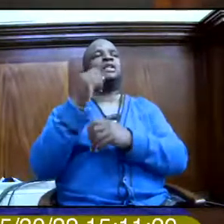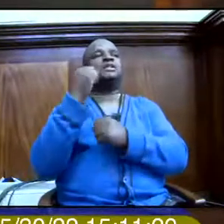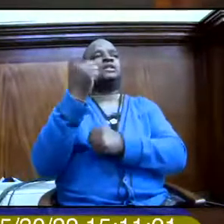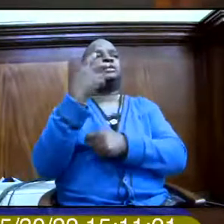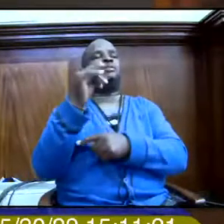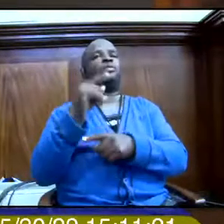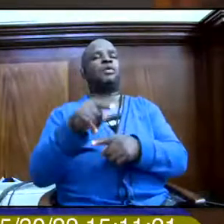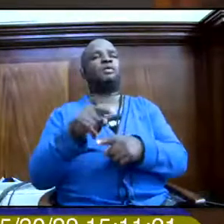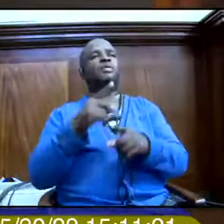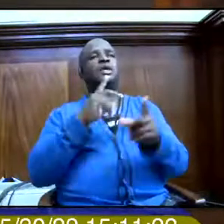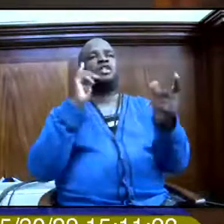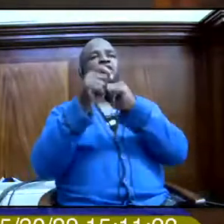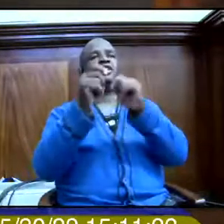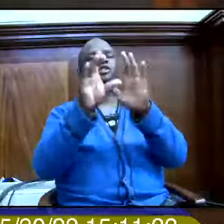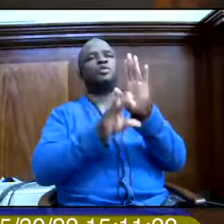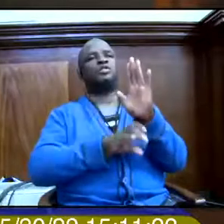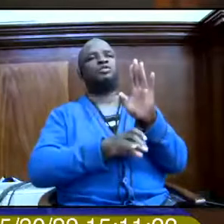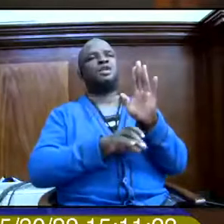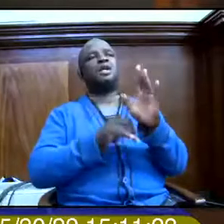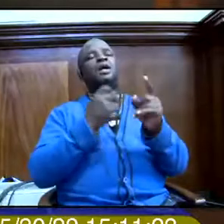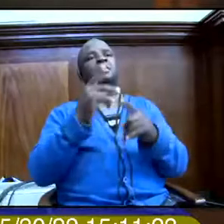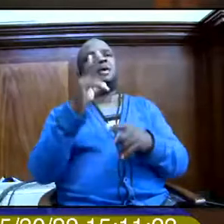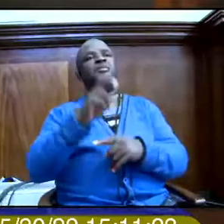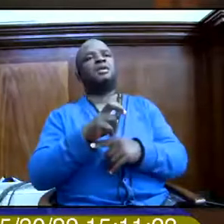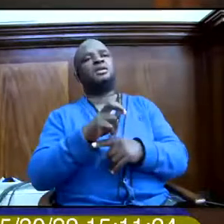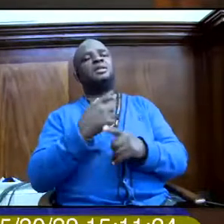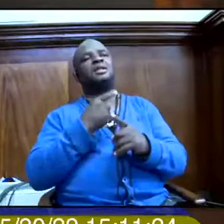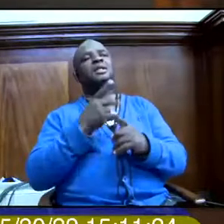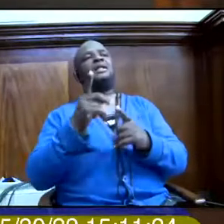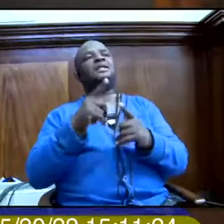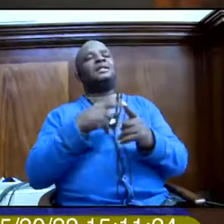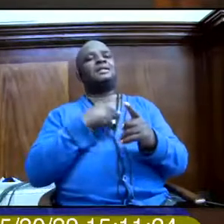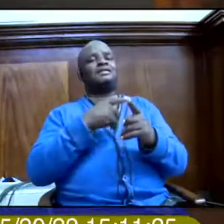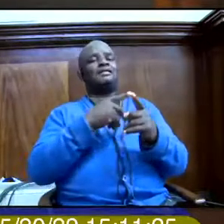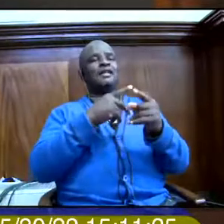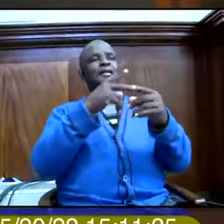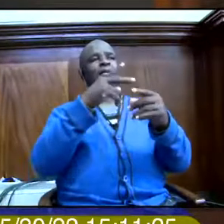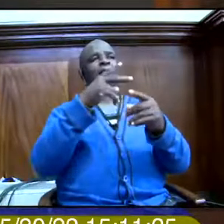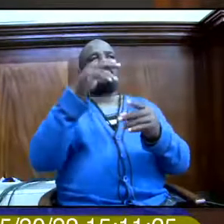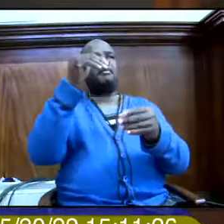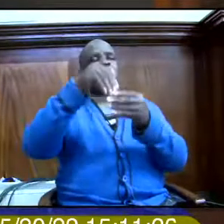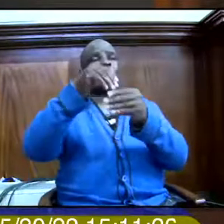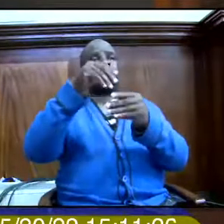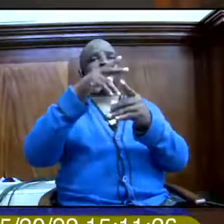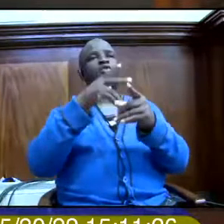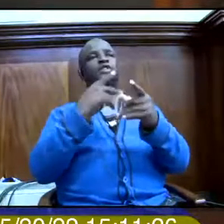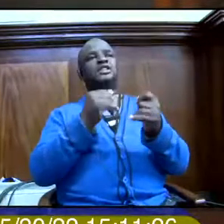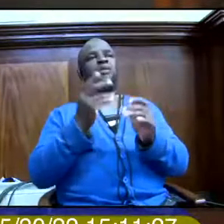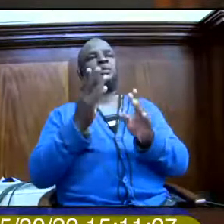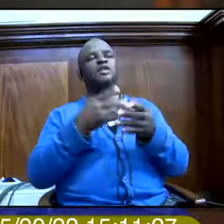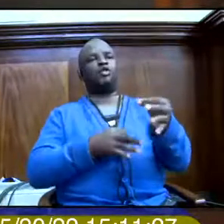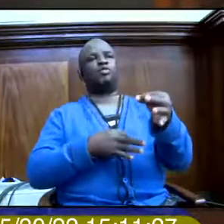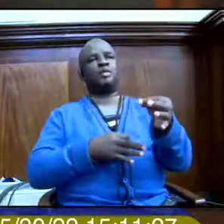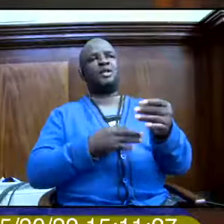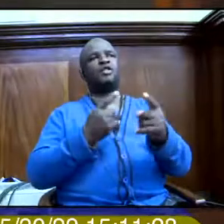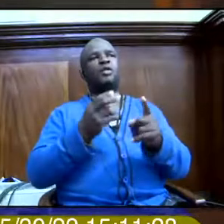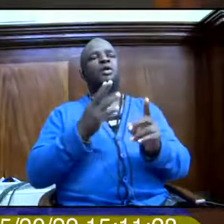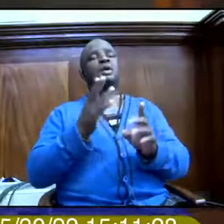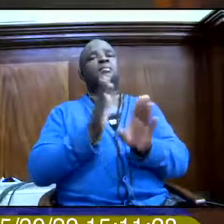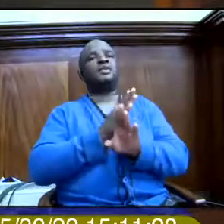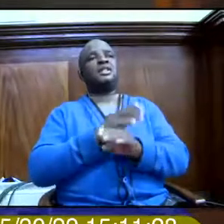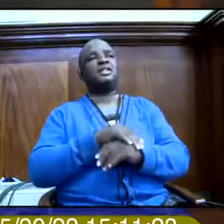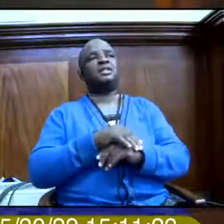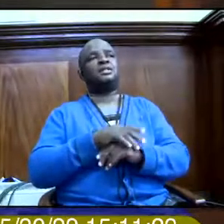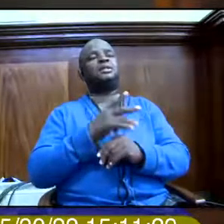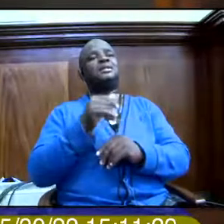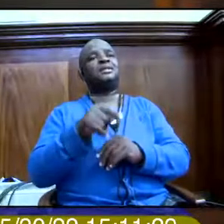requiring recorded and secret ballots before striking the intellects are based upon section 19 of the